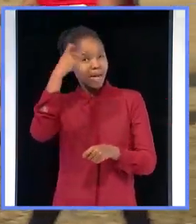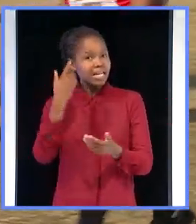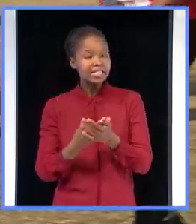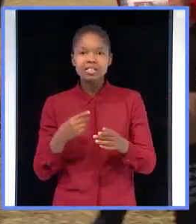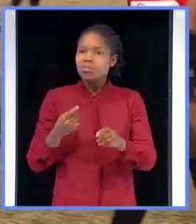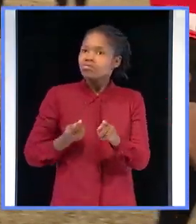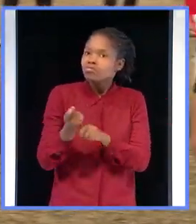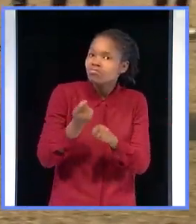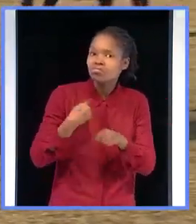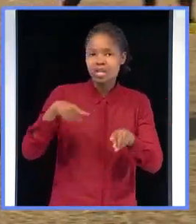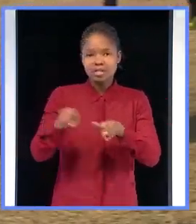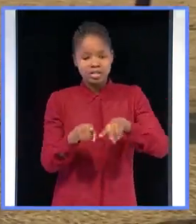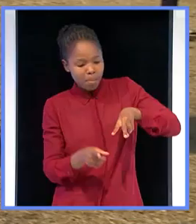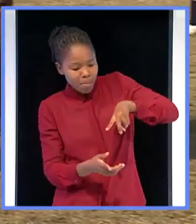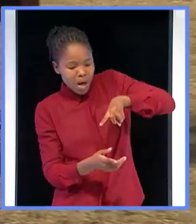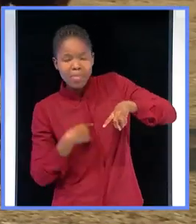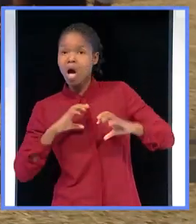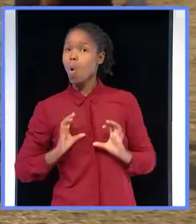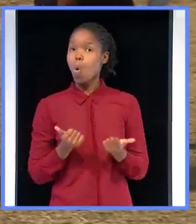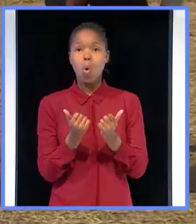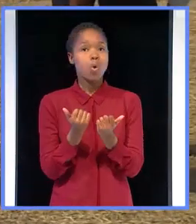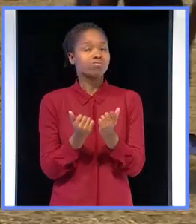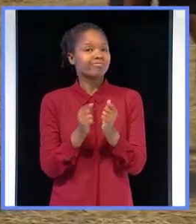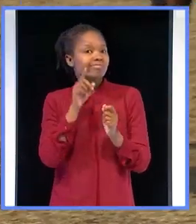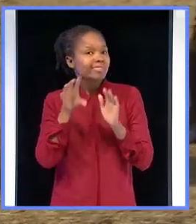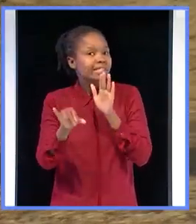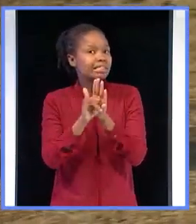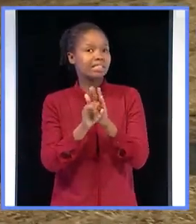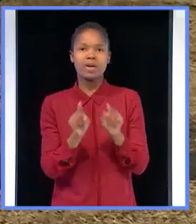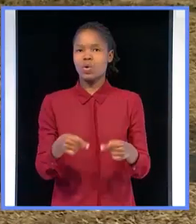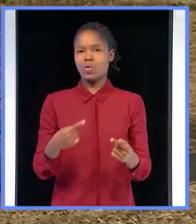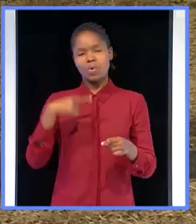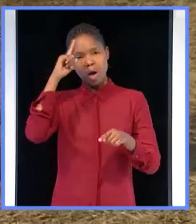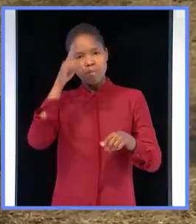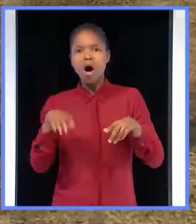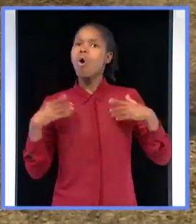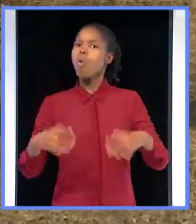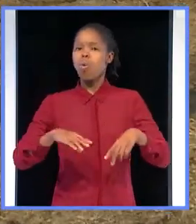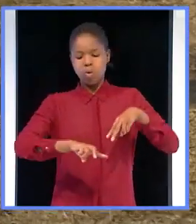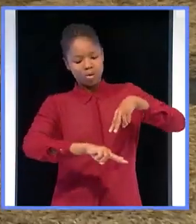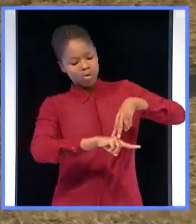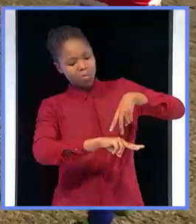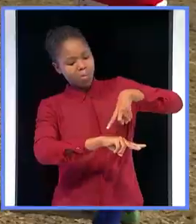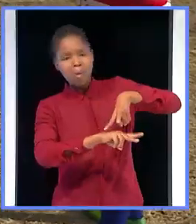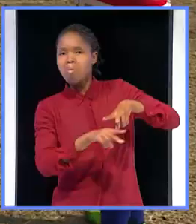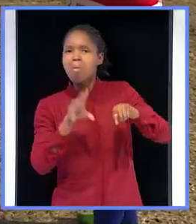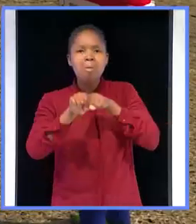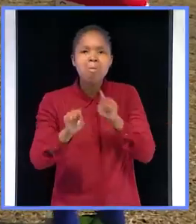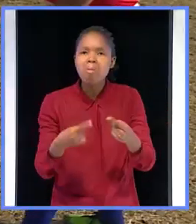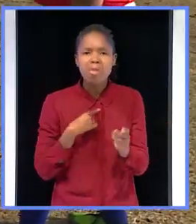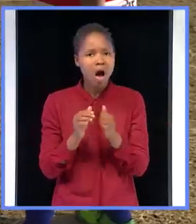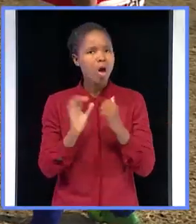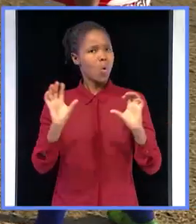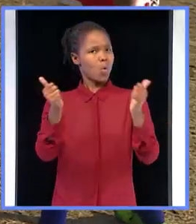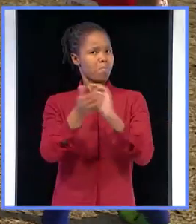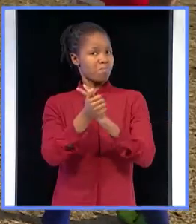when we played. We asking, where is he? Because that's how good the leg is designed. And afterwards, they showed us. Like, okay, that's amazing. And you couldn't even see that he's only got